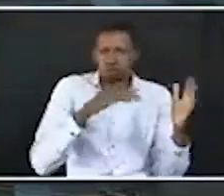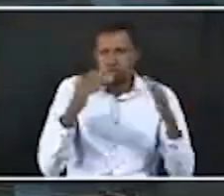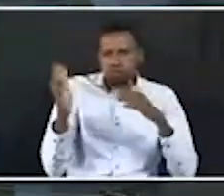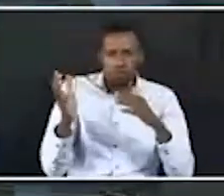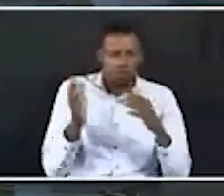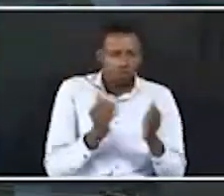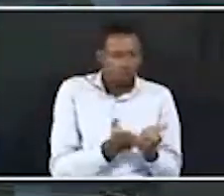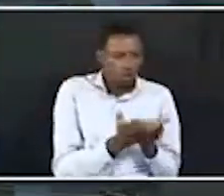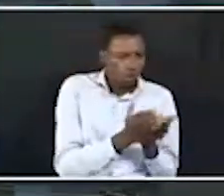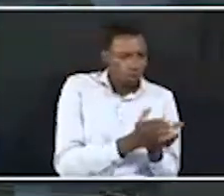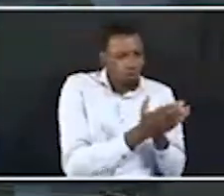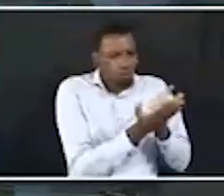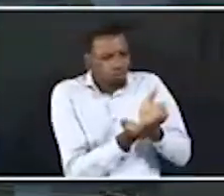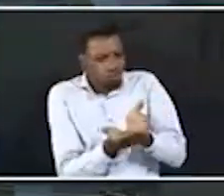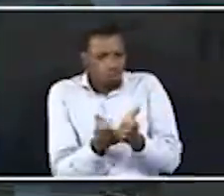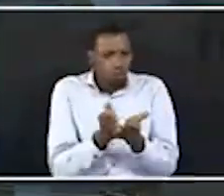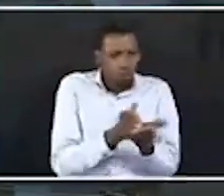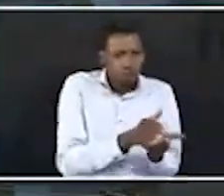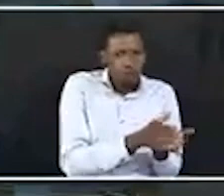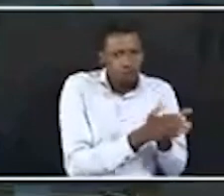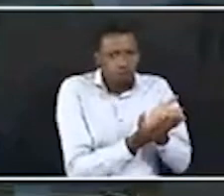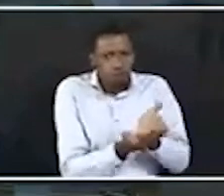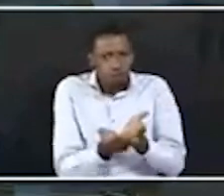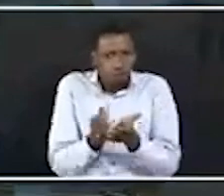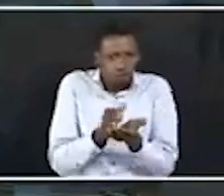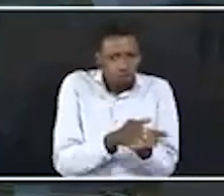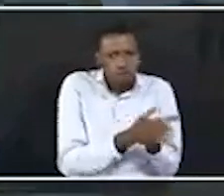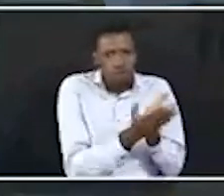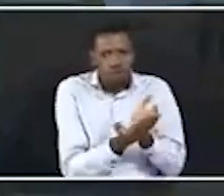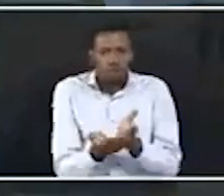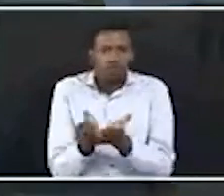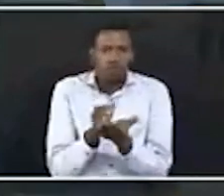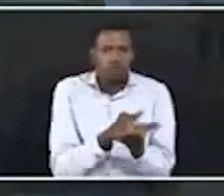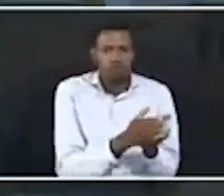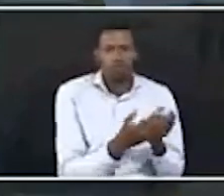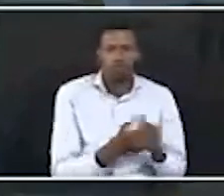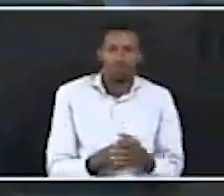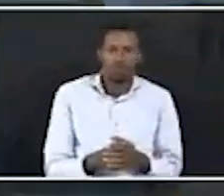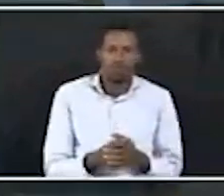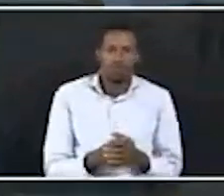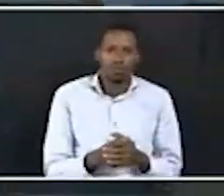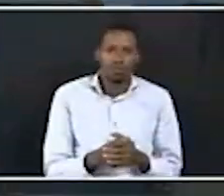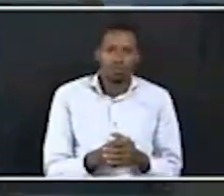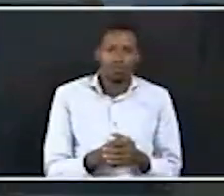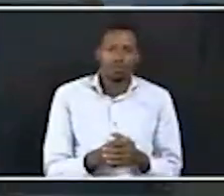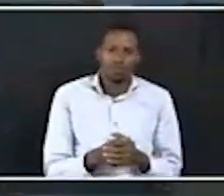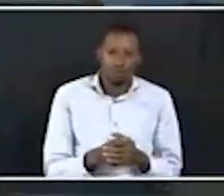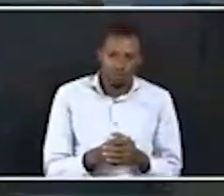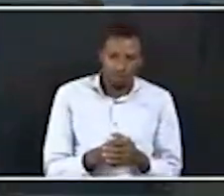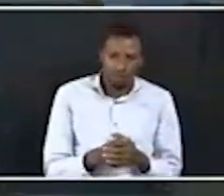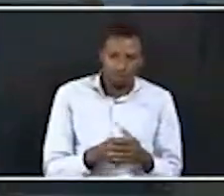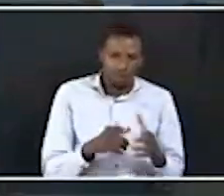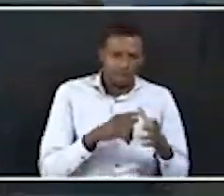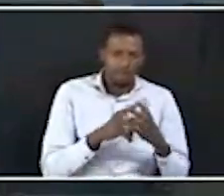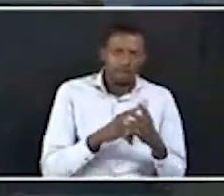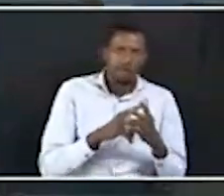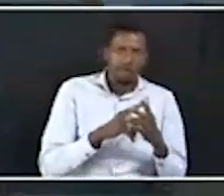the boat was rocking left, right, left, right. Right. And there was